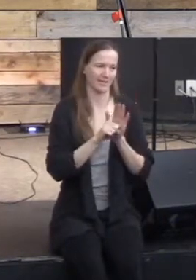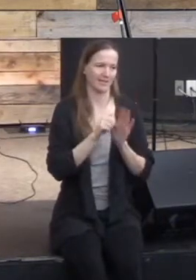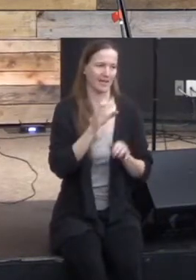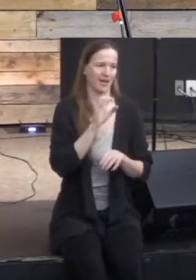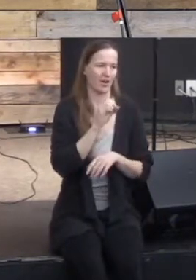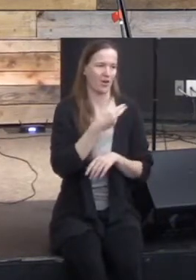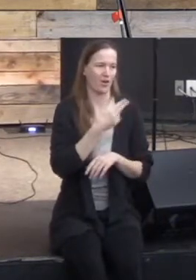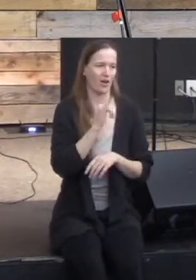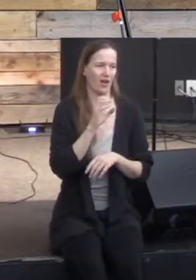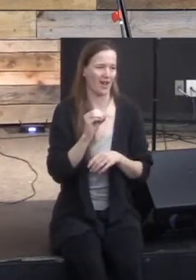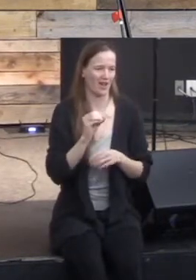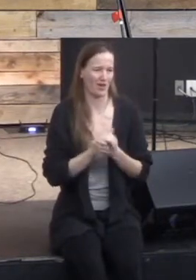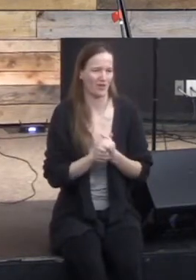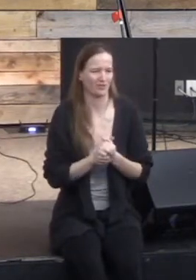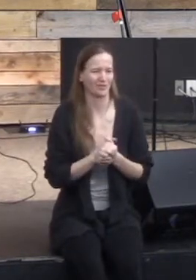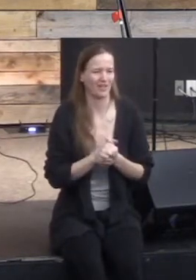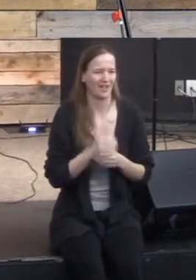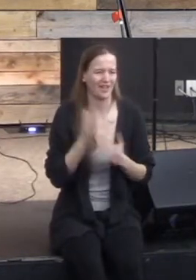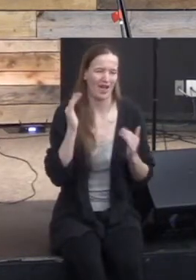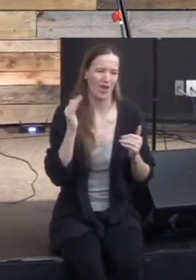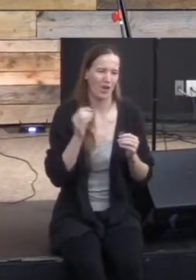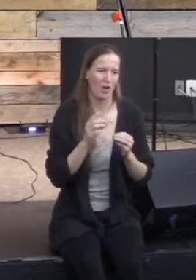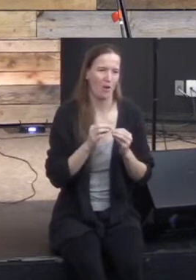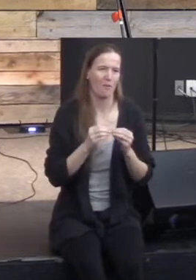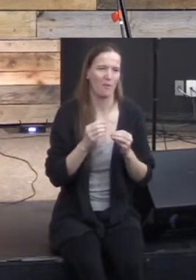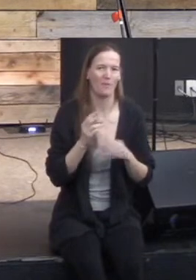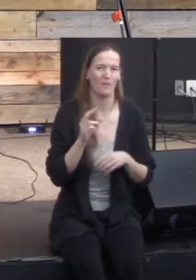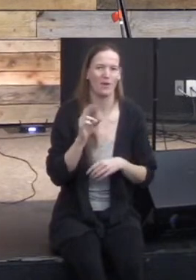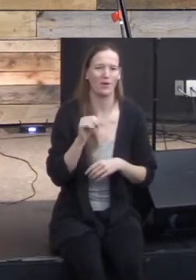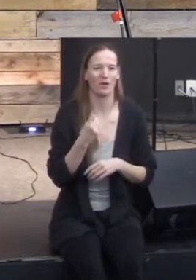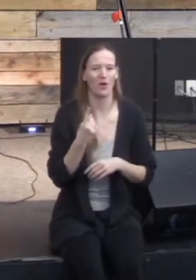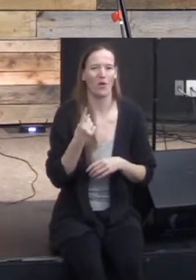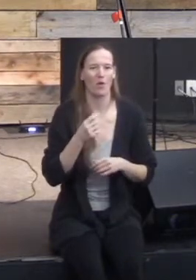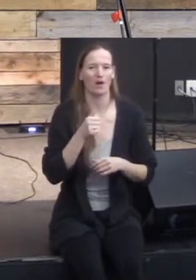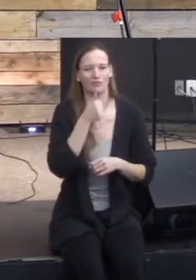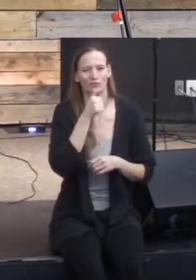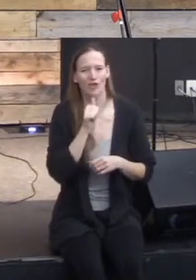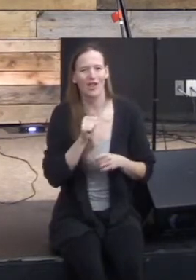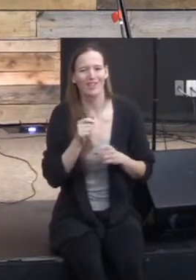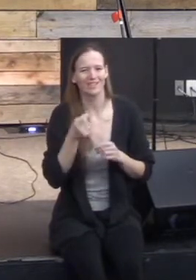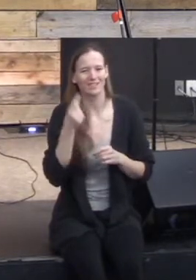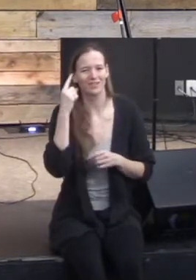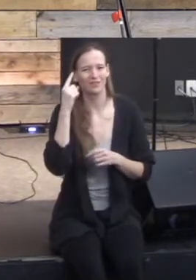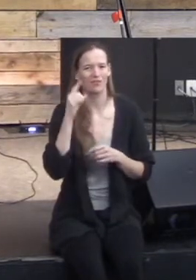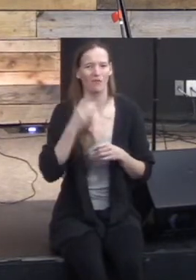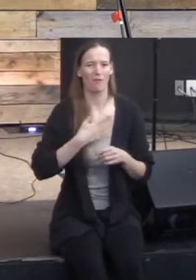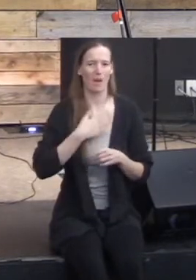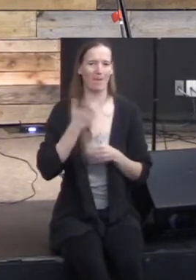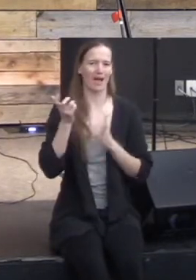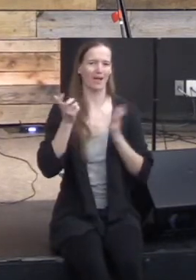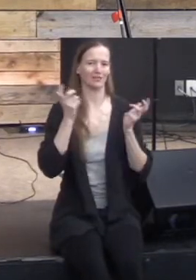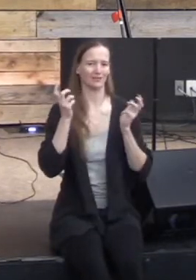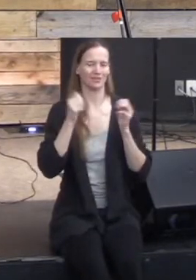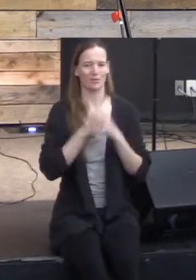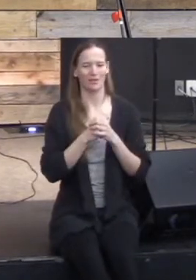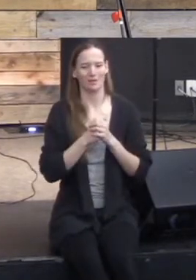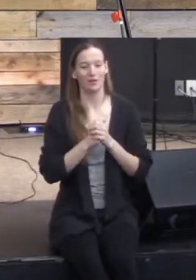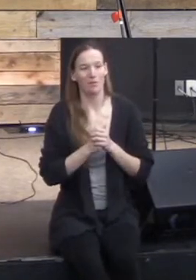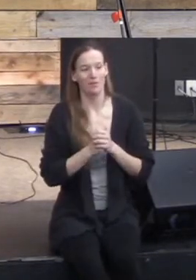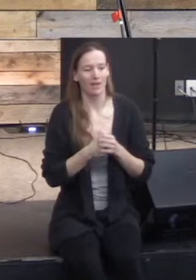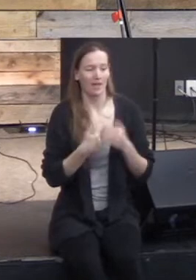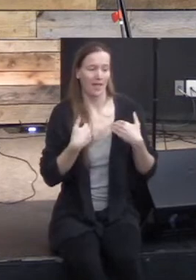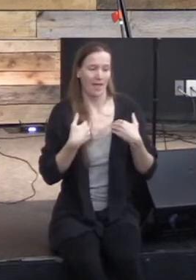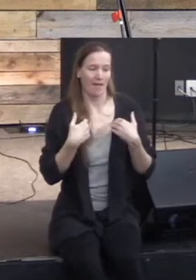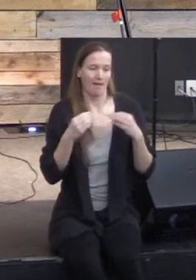hopefully I didn't make anyone struggle by saying that. But there are more exciting things going on in